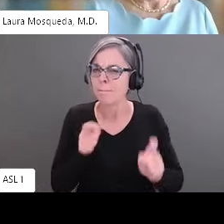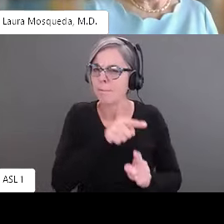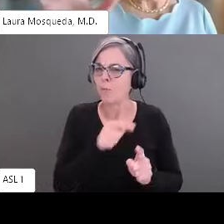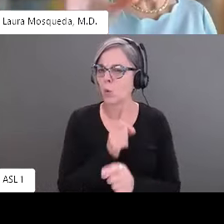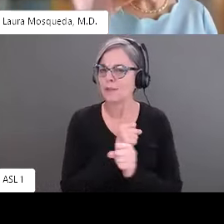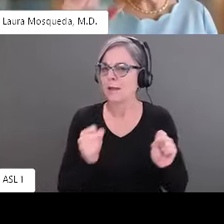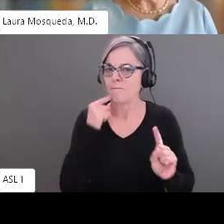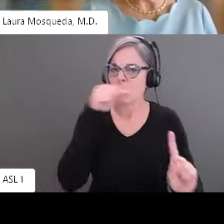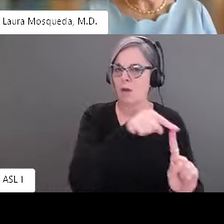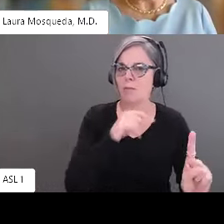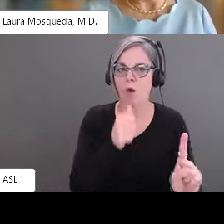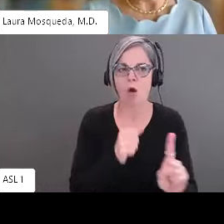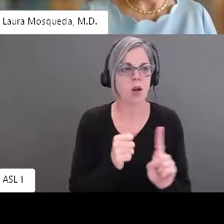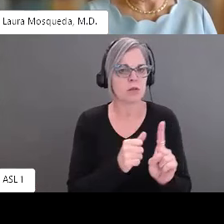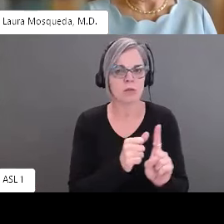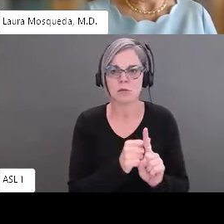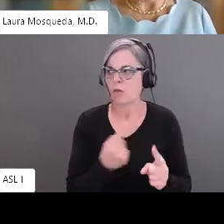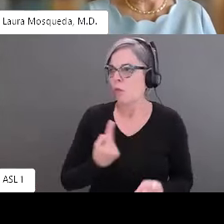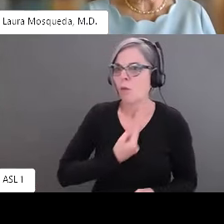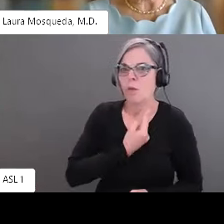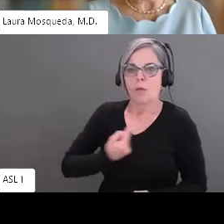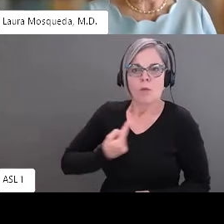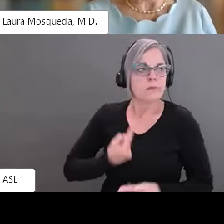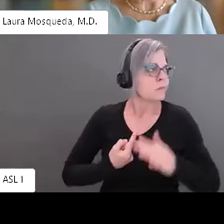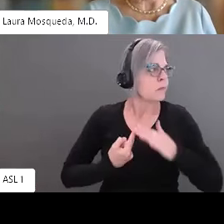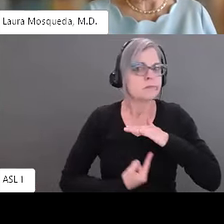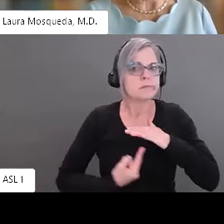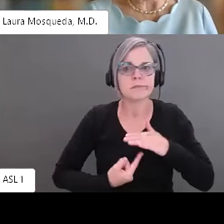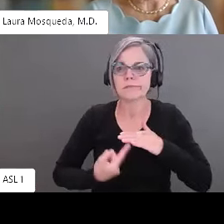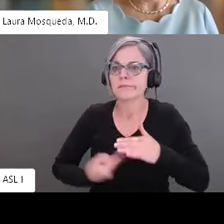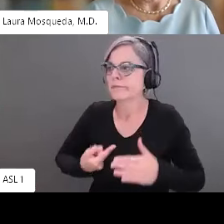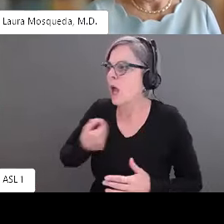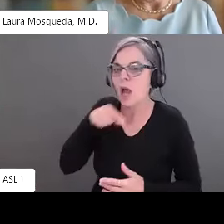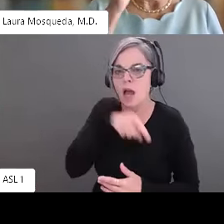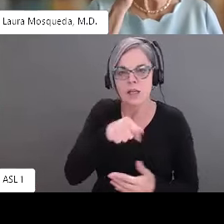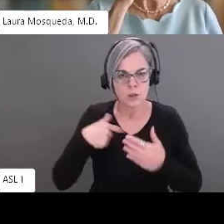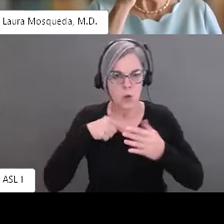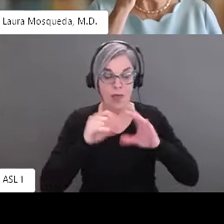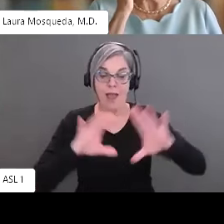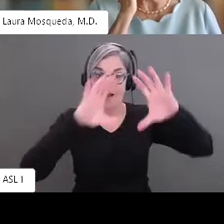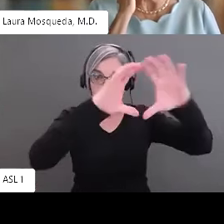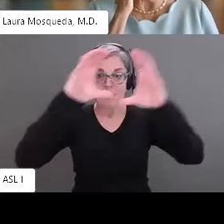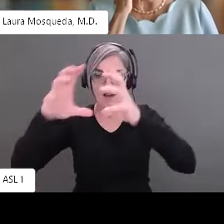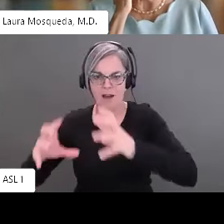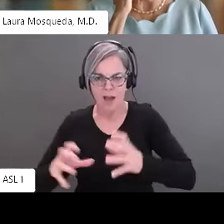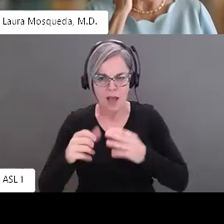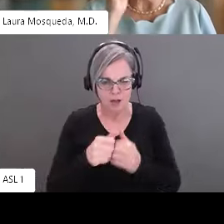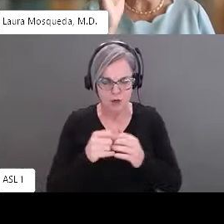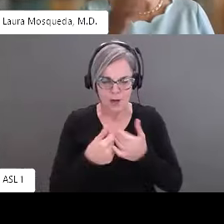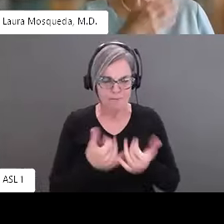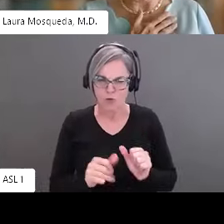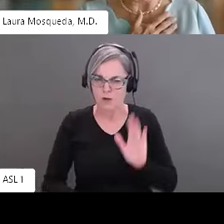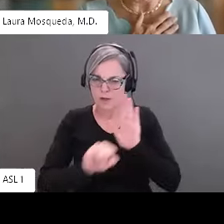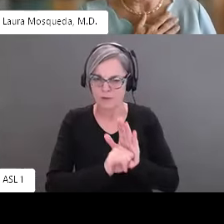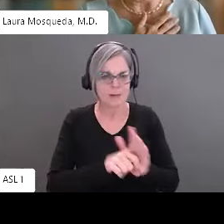So I use this framework to look at what's fixed and what's modifiable. I'm now going to go through a